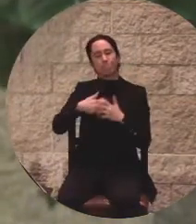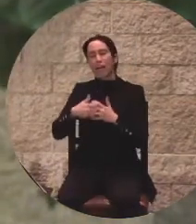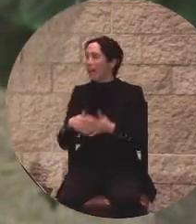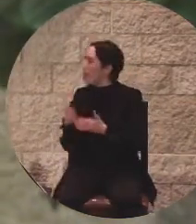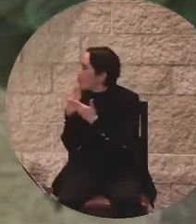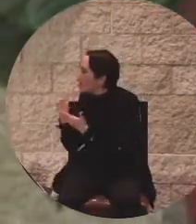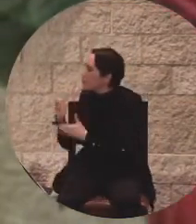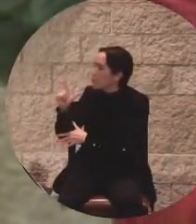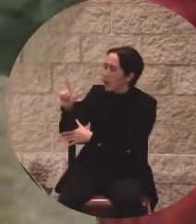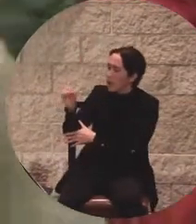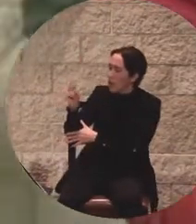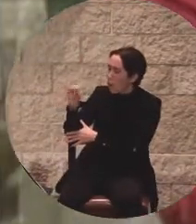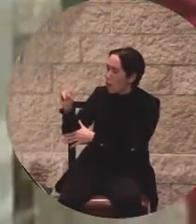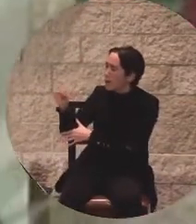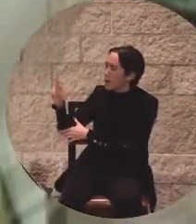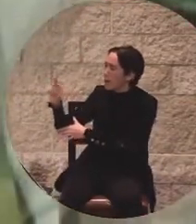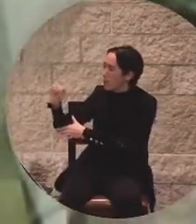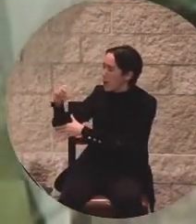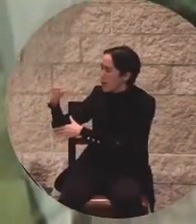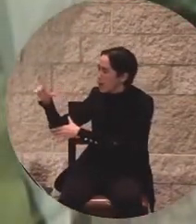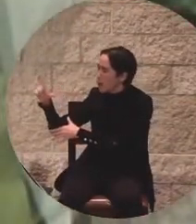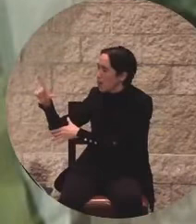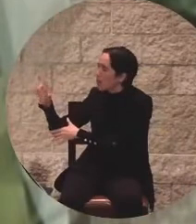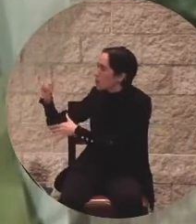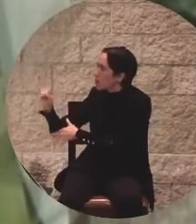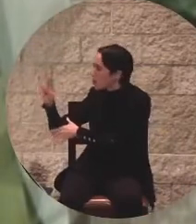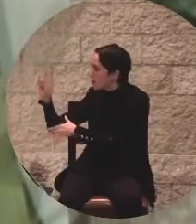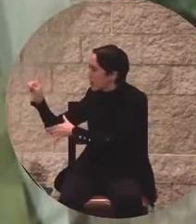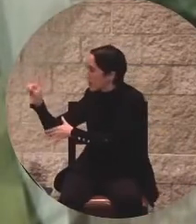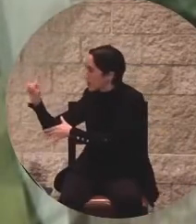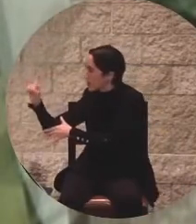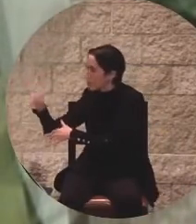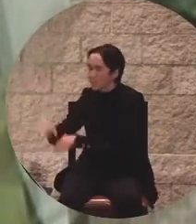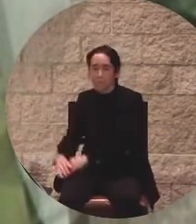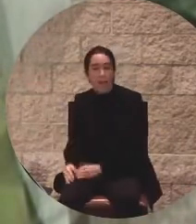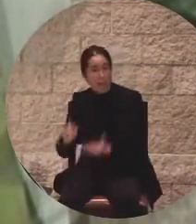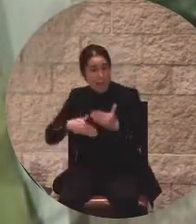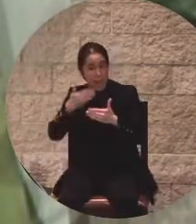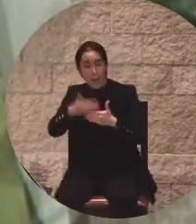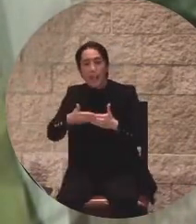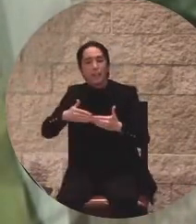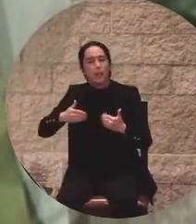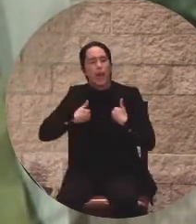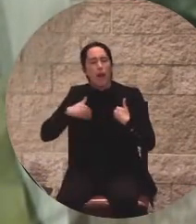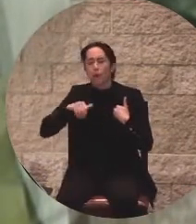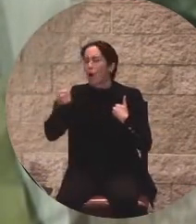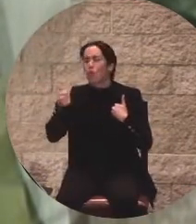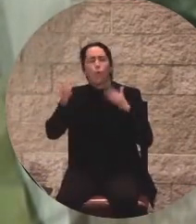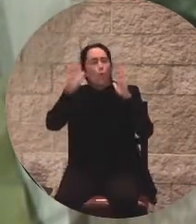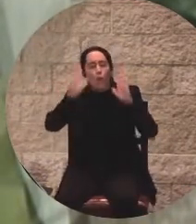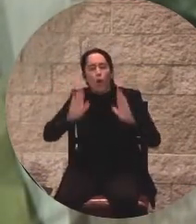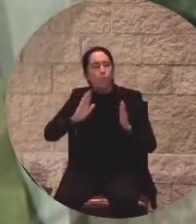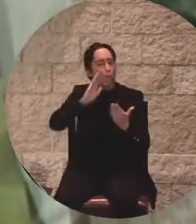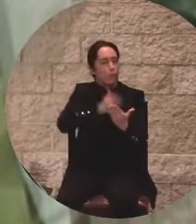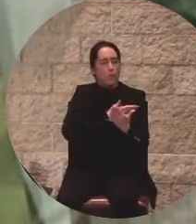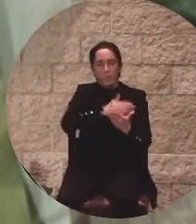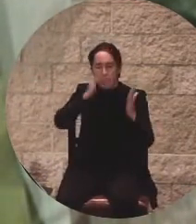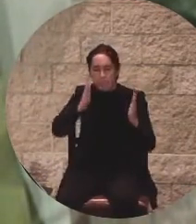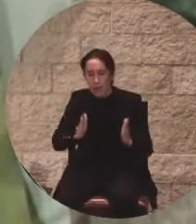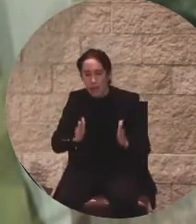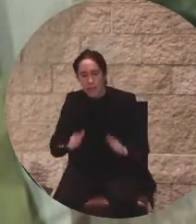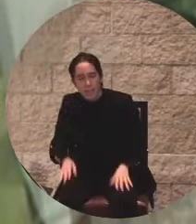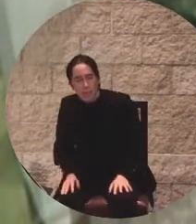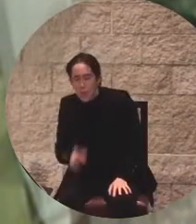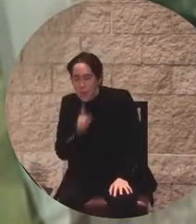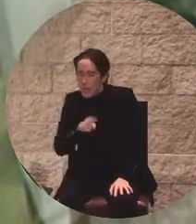Judi. Next up, we have another wonderful artist. It's just an